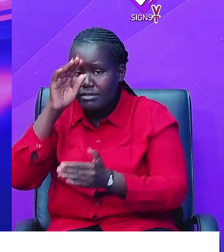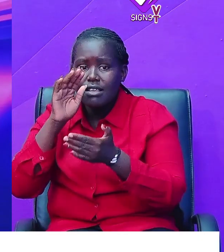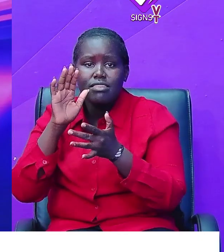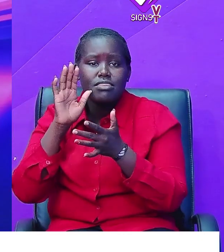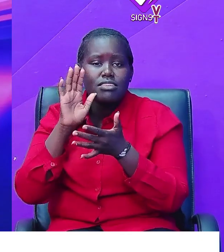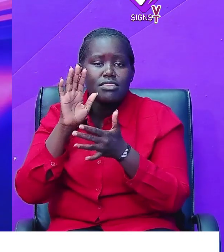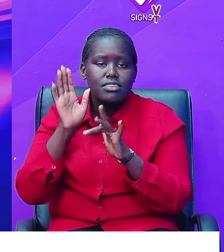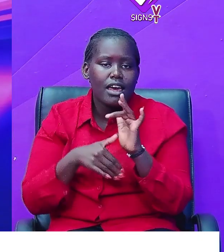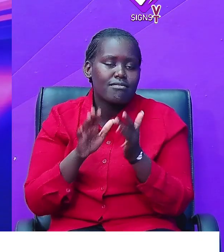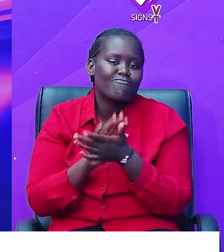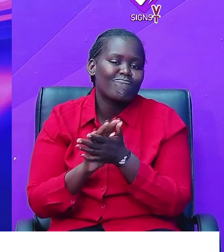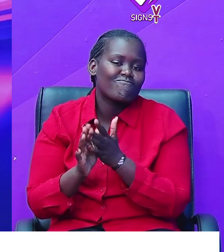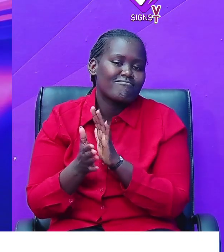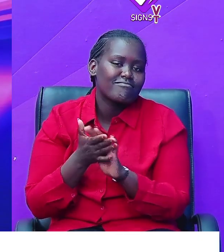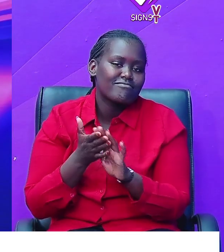all.